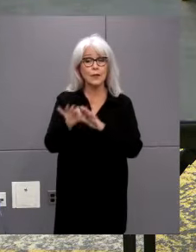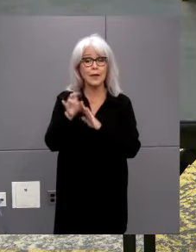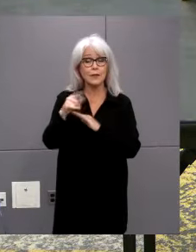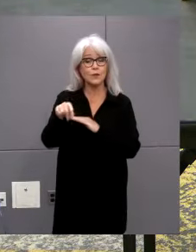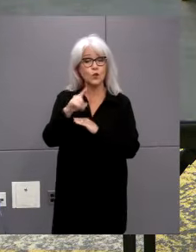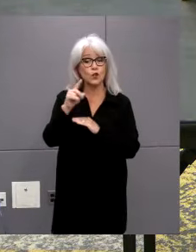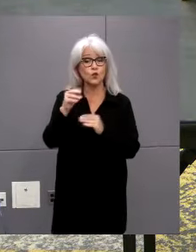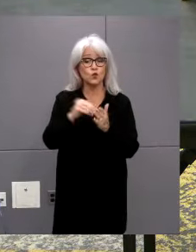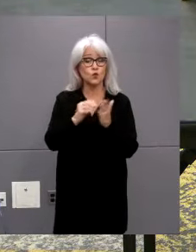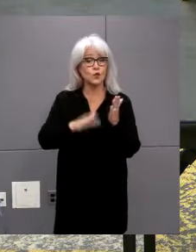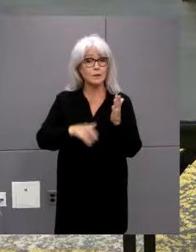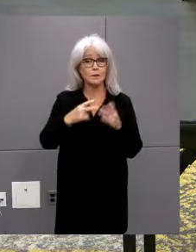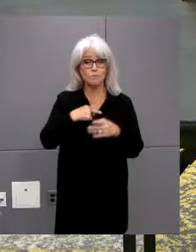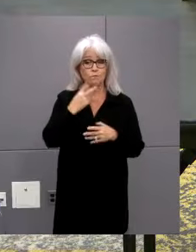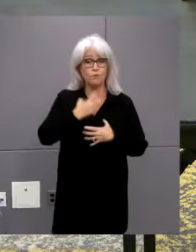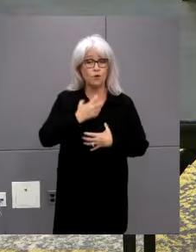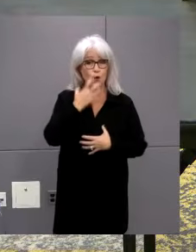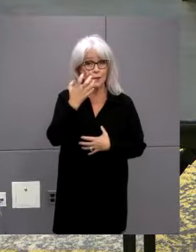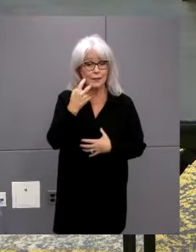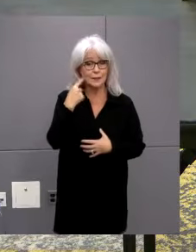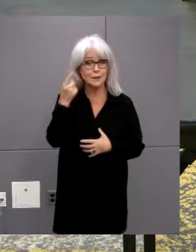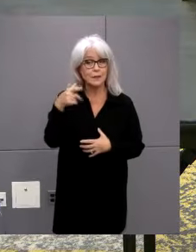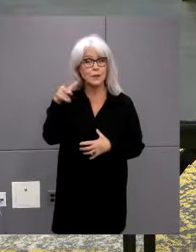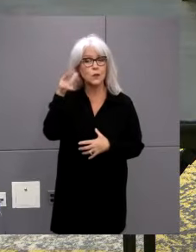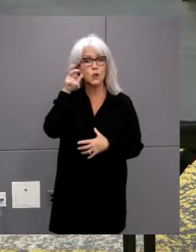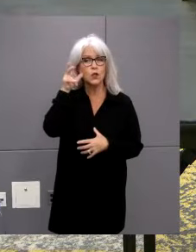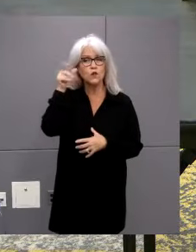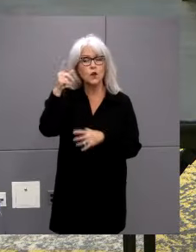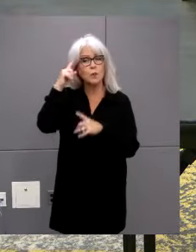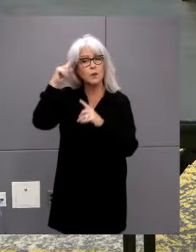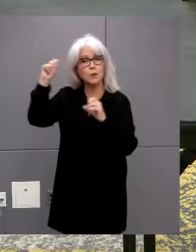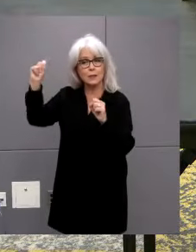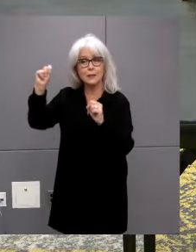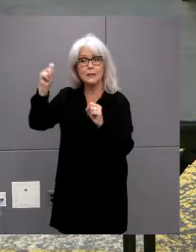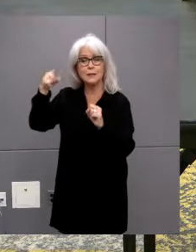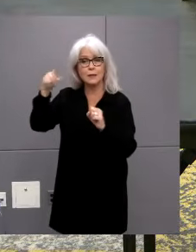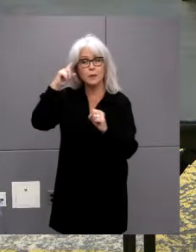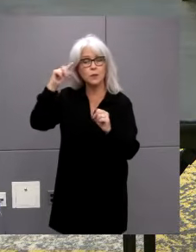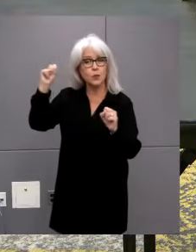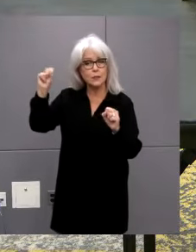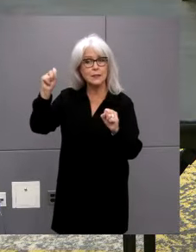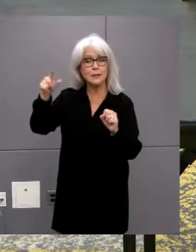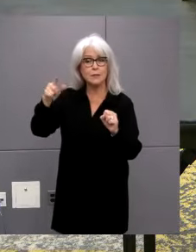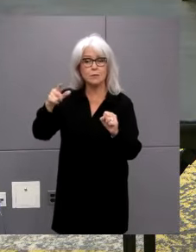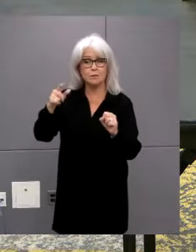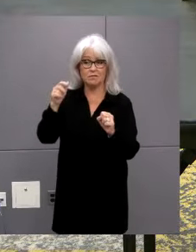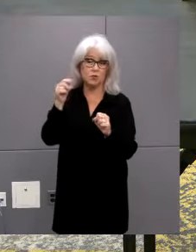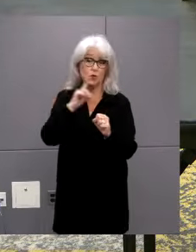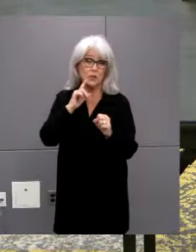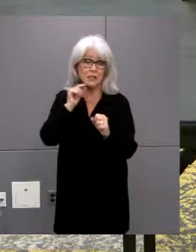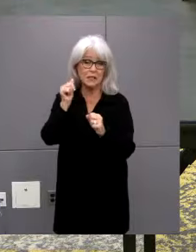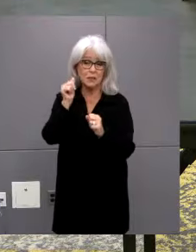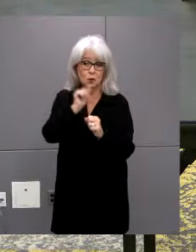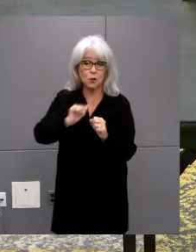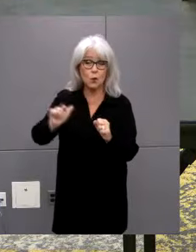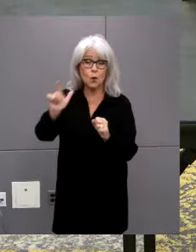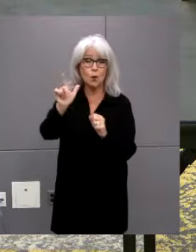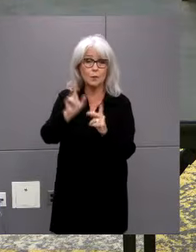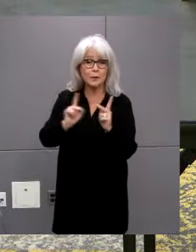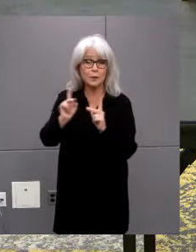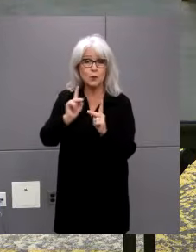heard, and the board and the president, she really, and everybody heard